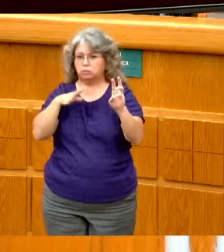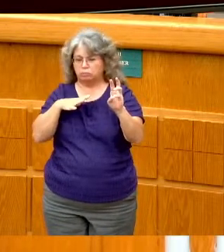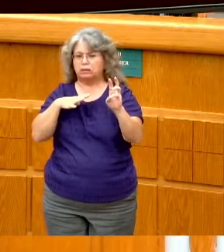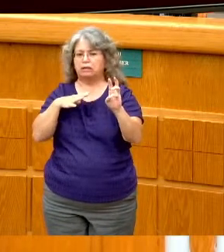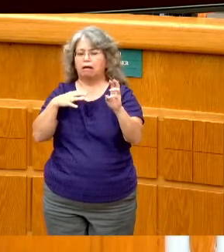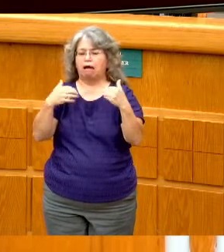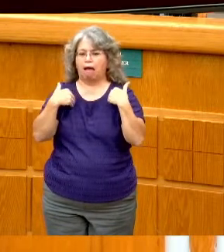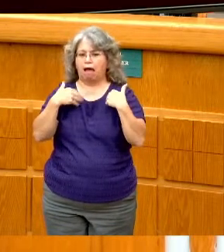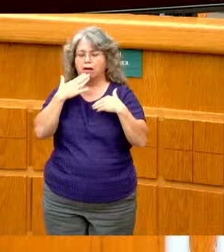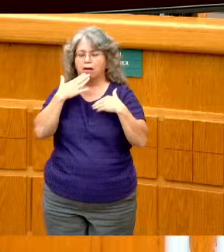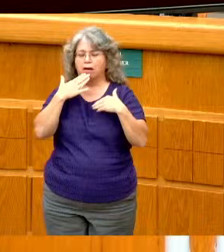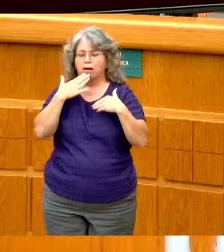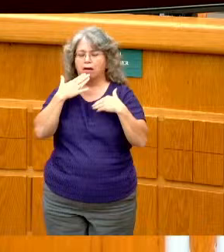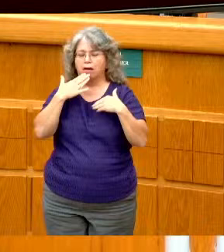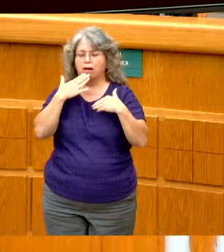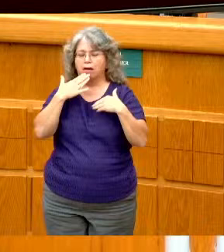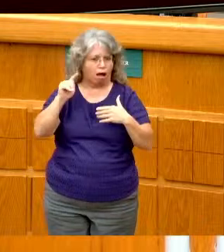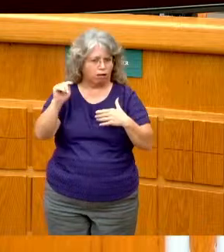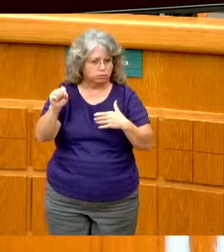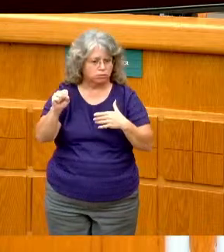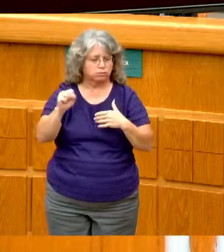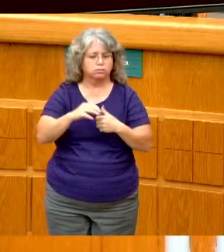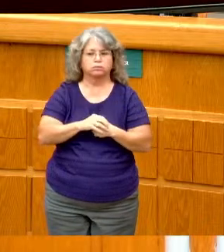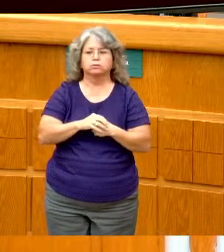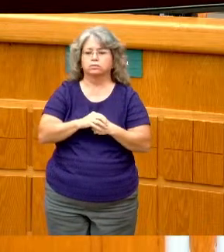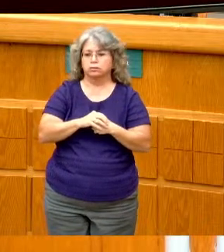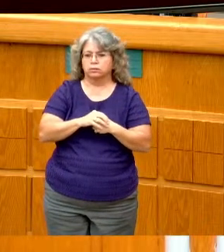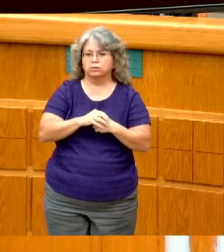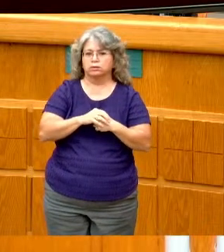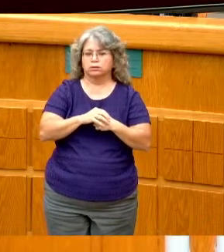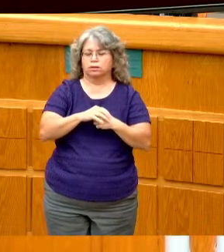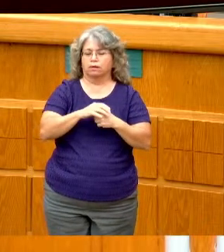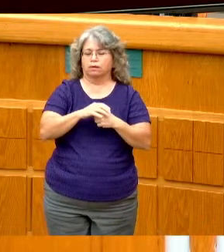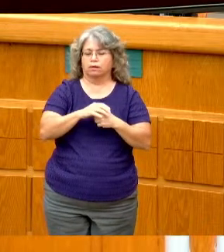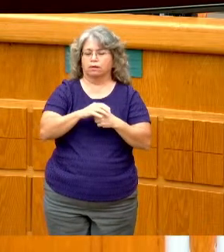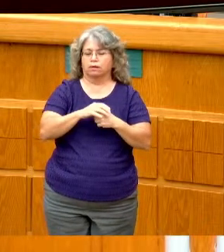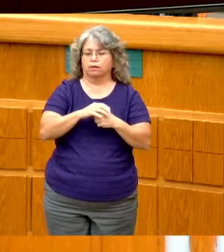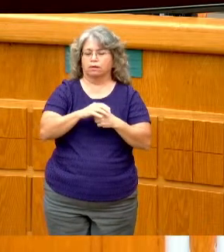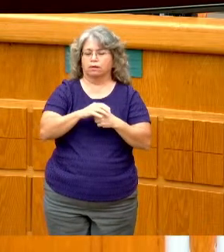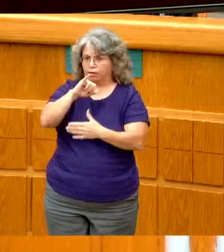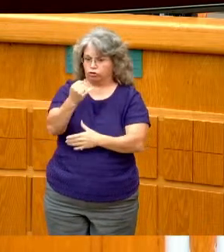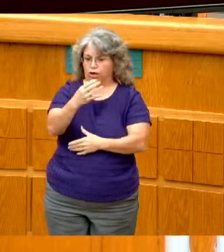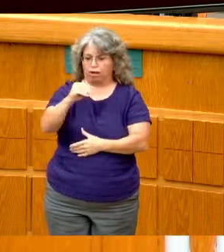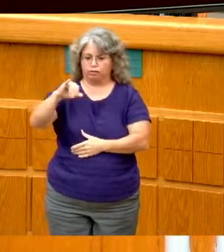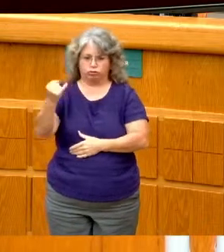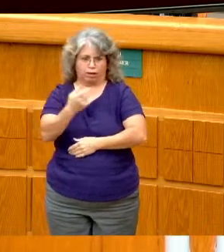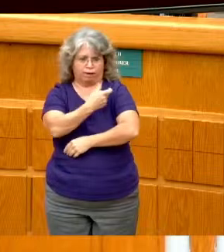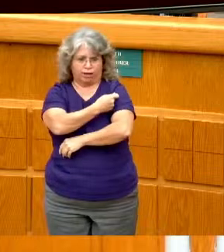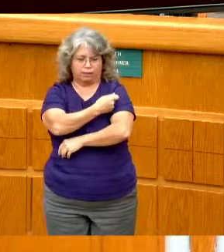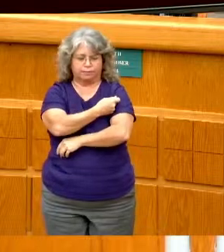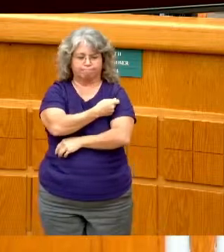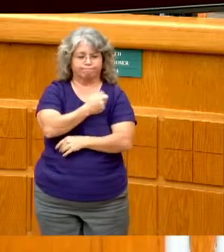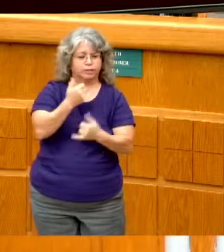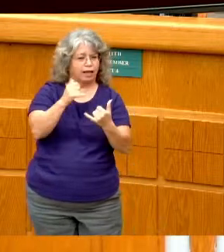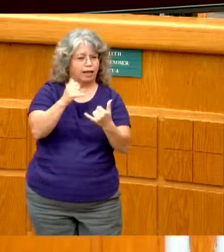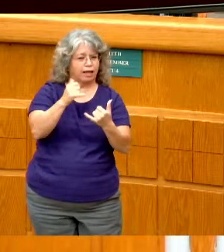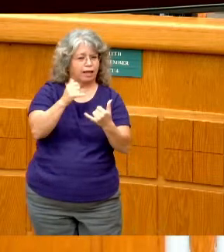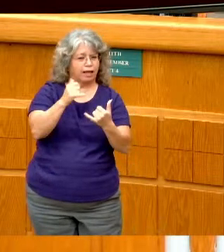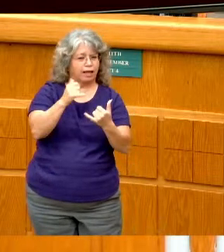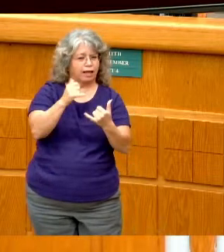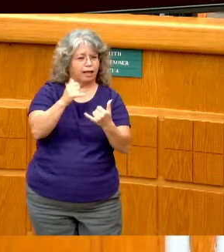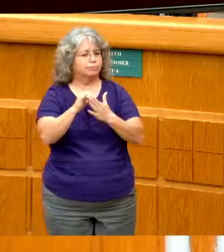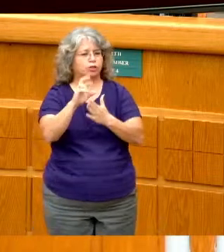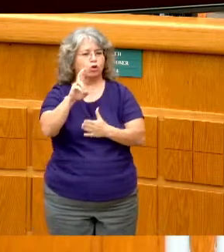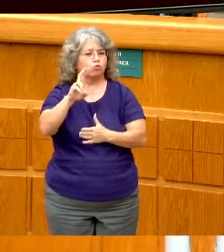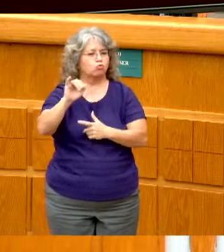the Johnson & Johnson vaccine. Right now, these adverse effects appear to be extremely rare. None of the